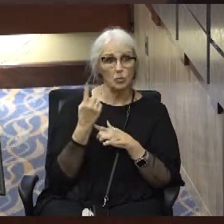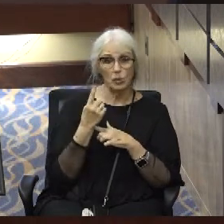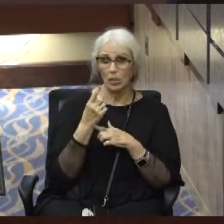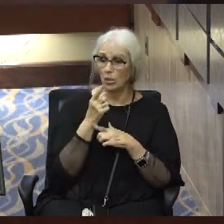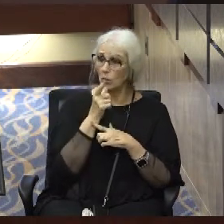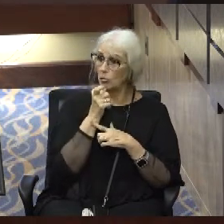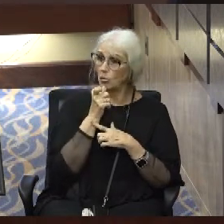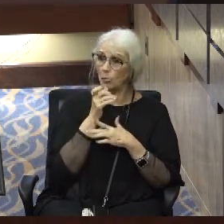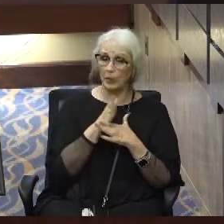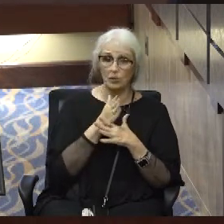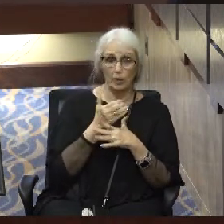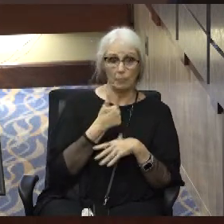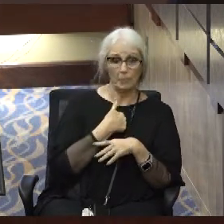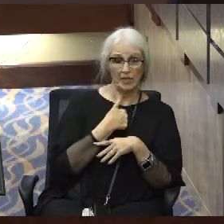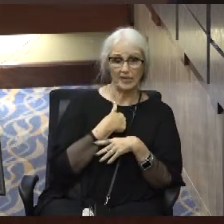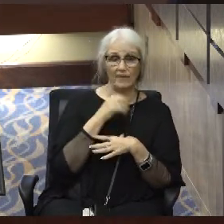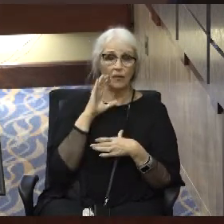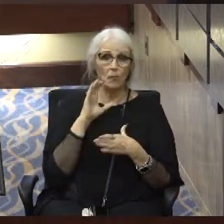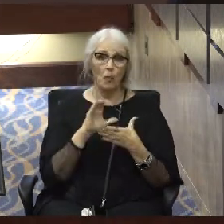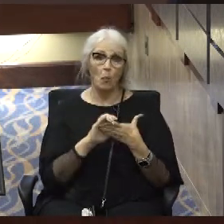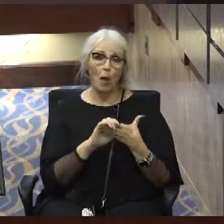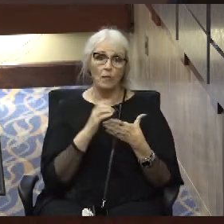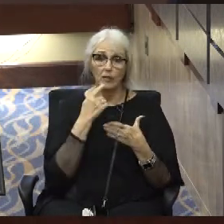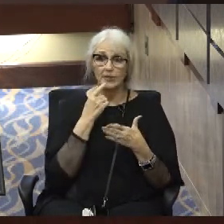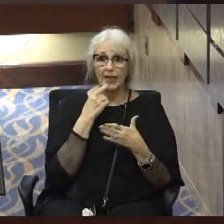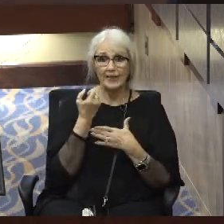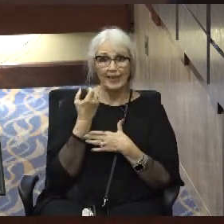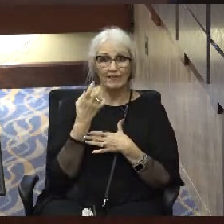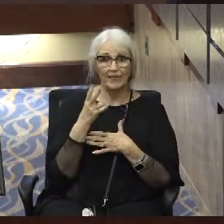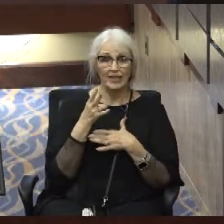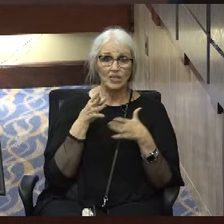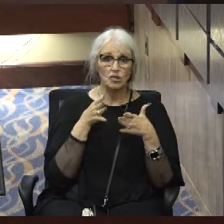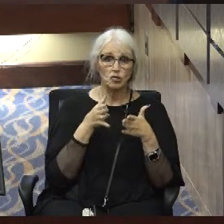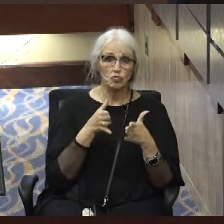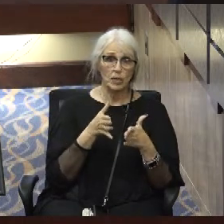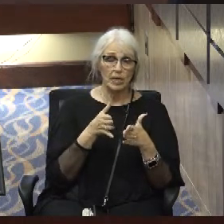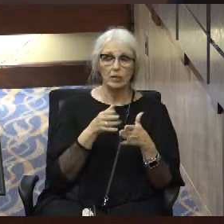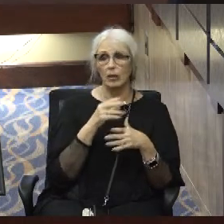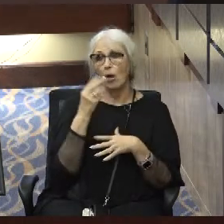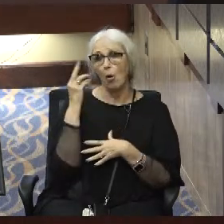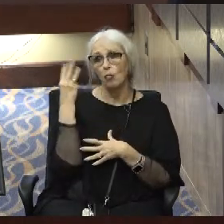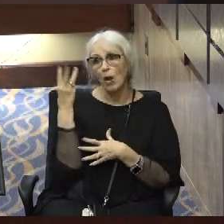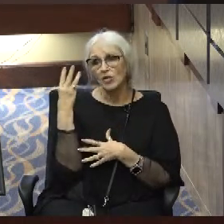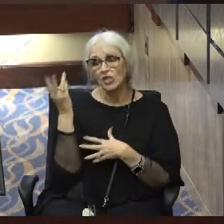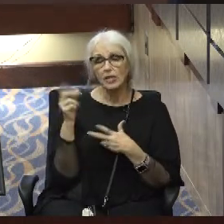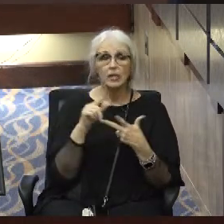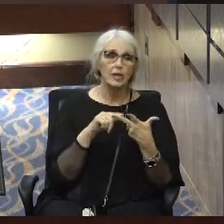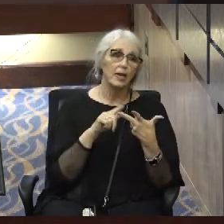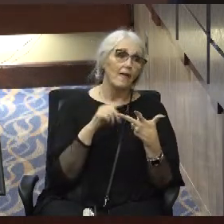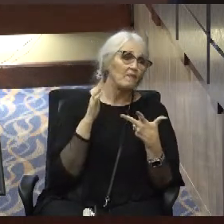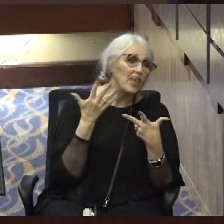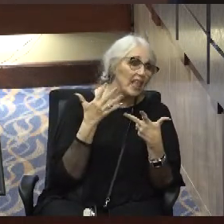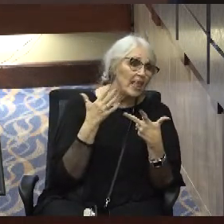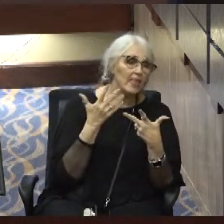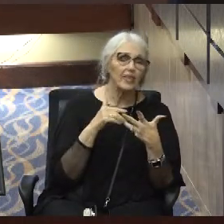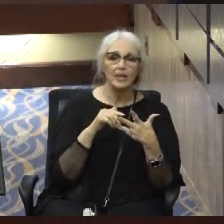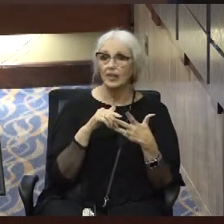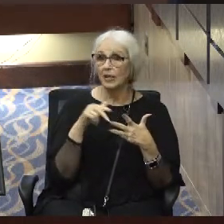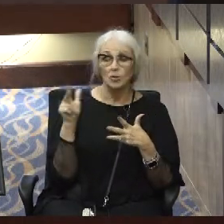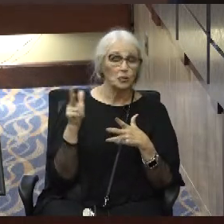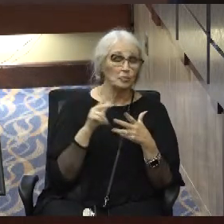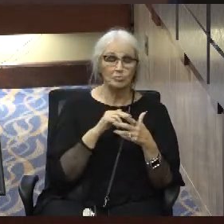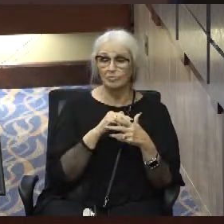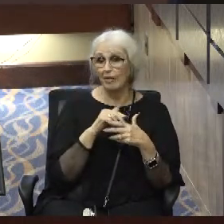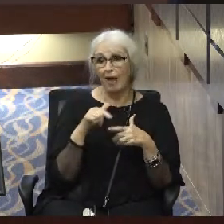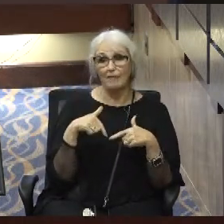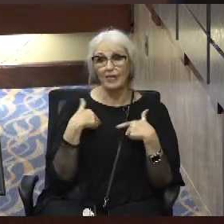you know, between my wife and I, we take 17th Street Bridge, we take Washington, we take 5th, I work on University Parks. So I've lived